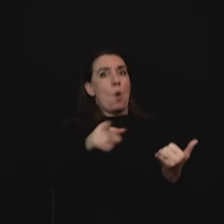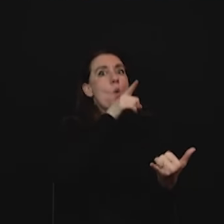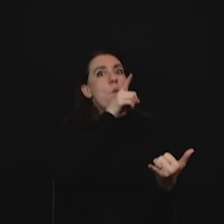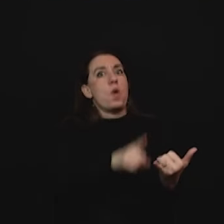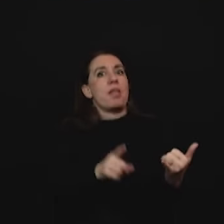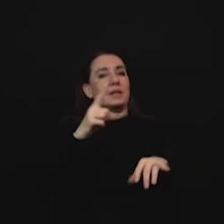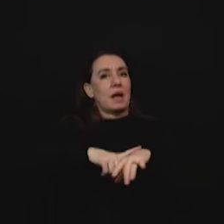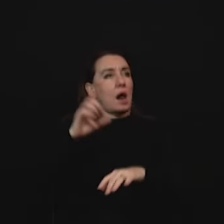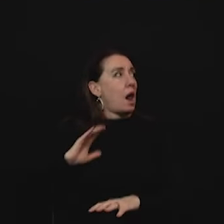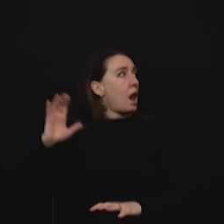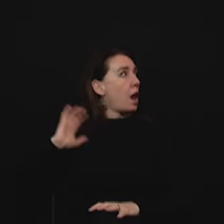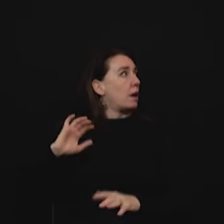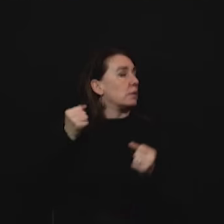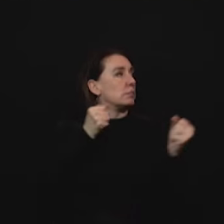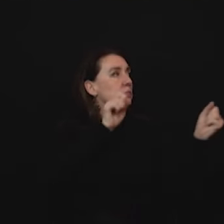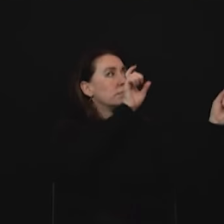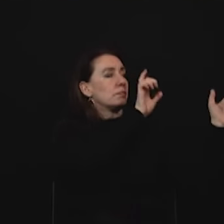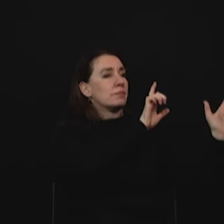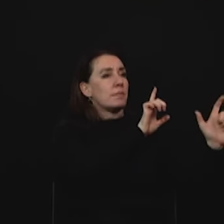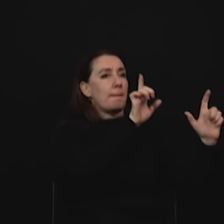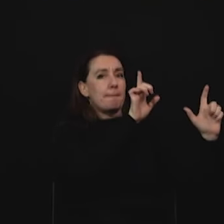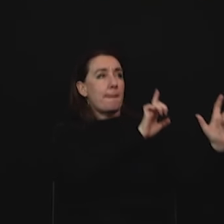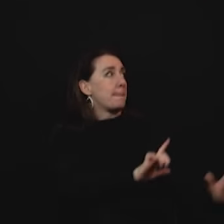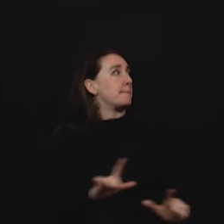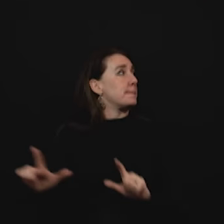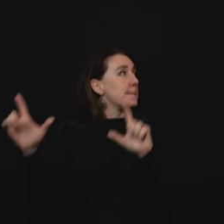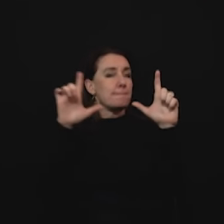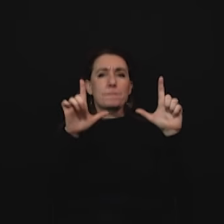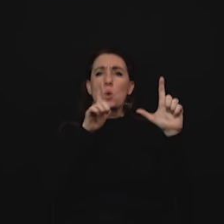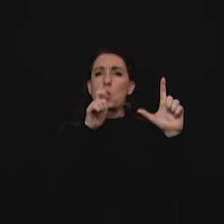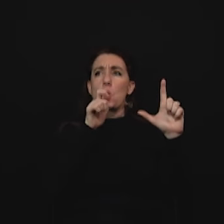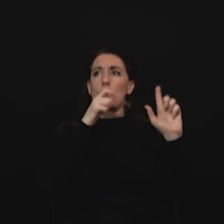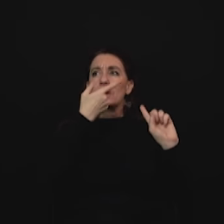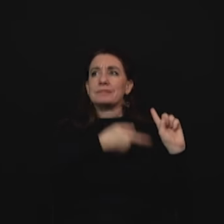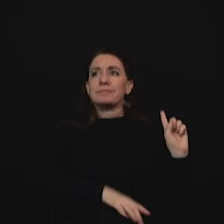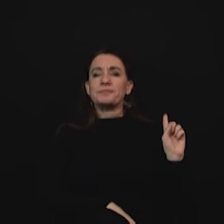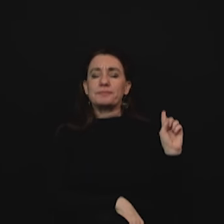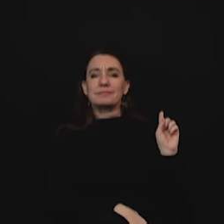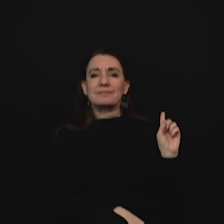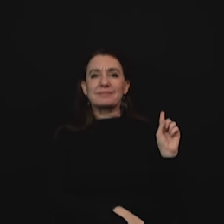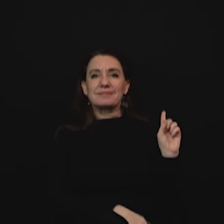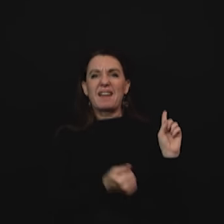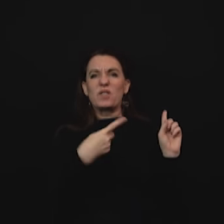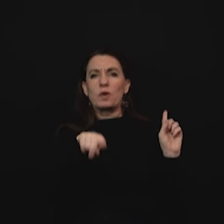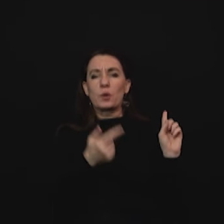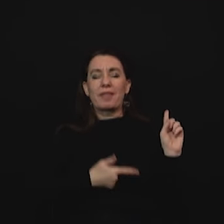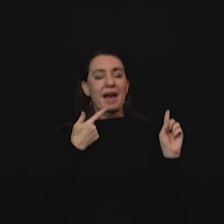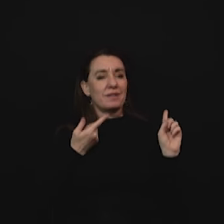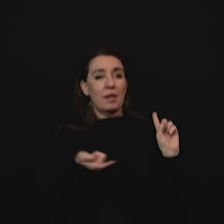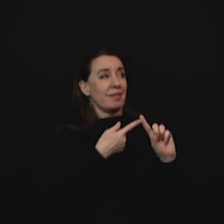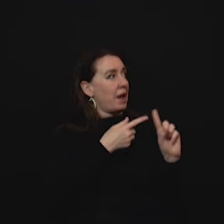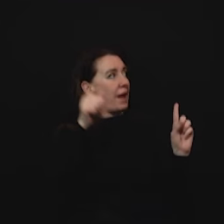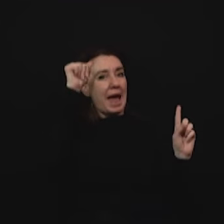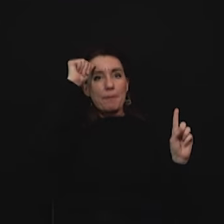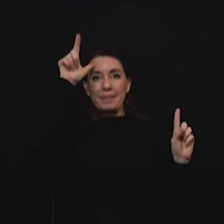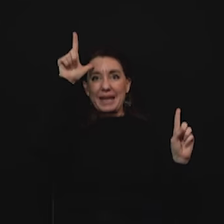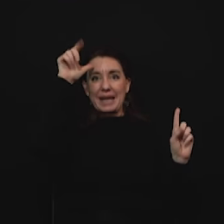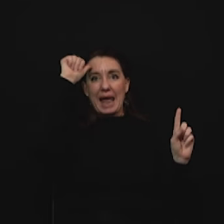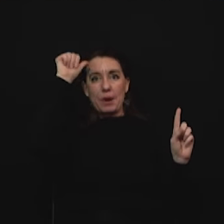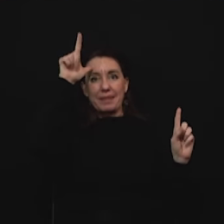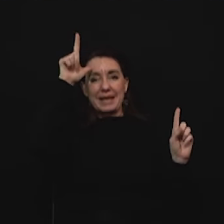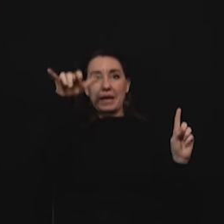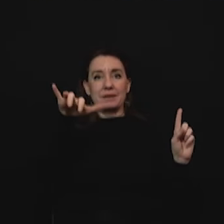back. This is only some of us were alive when these guys were around. How about the next one? about that? Hey, very good.